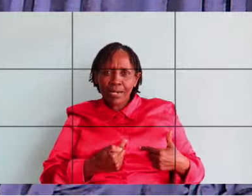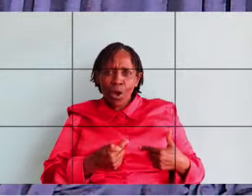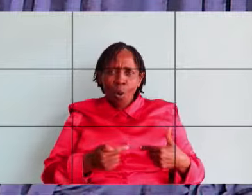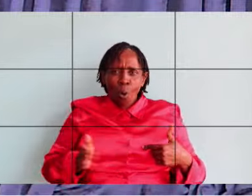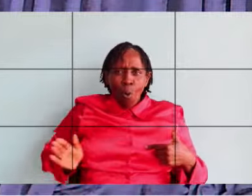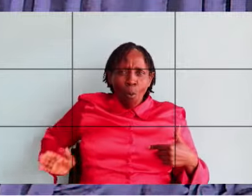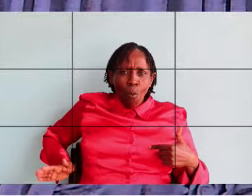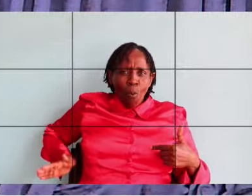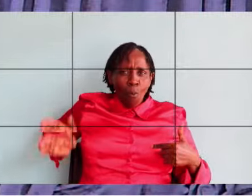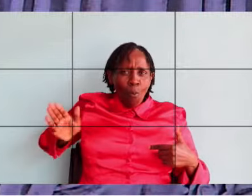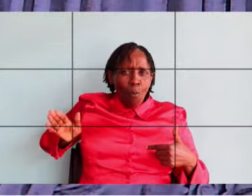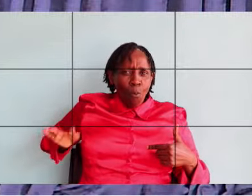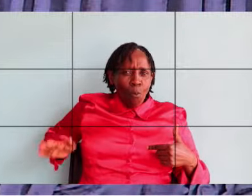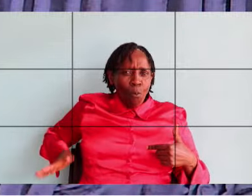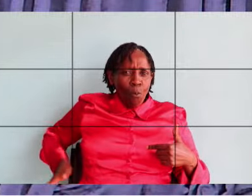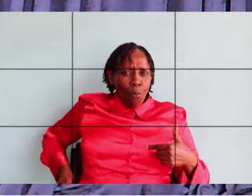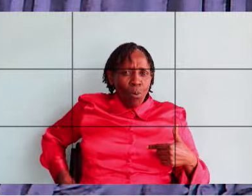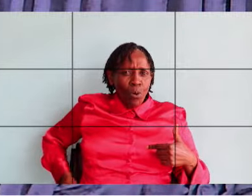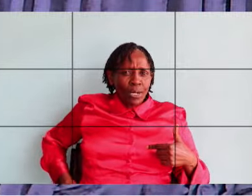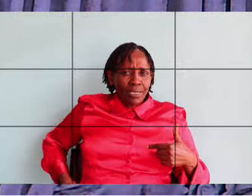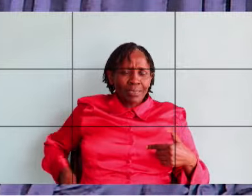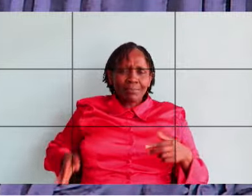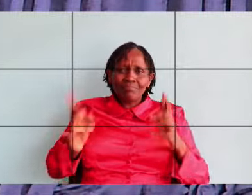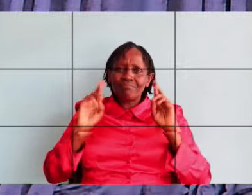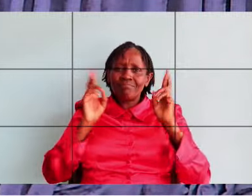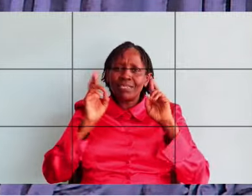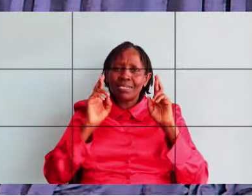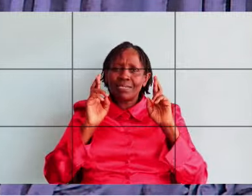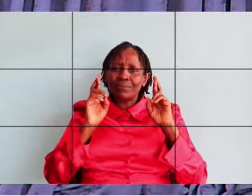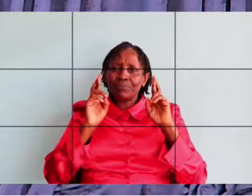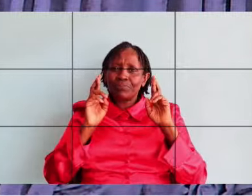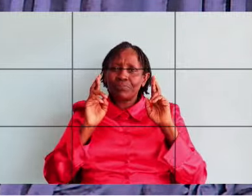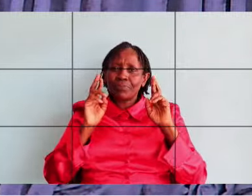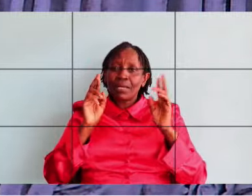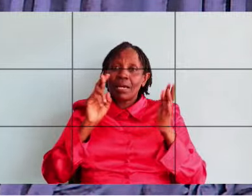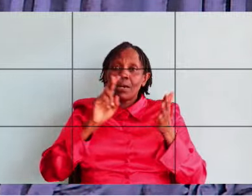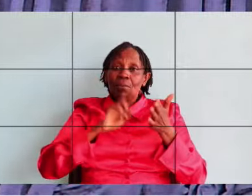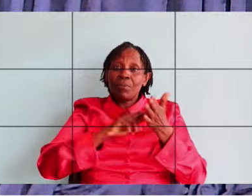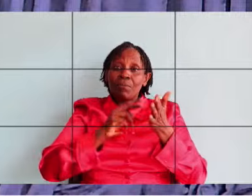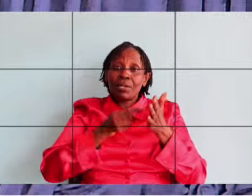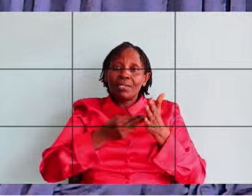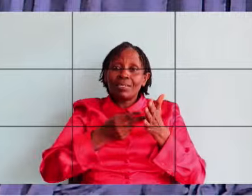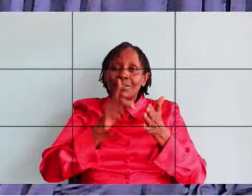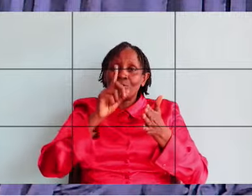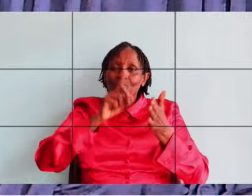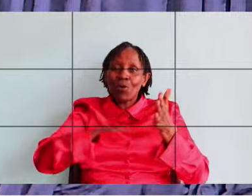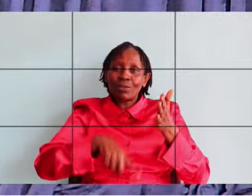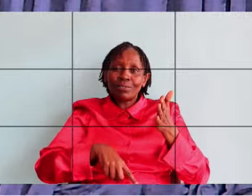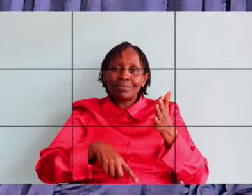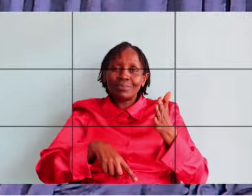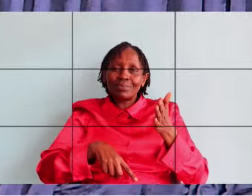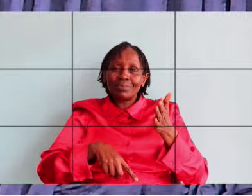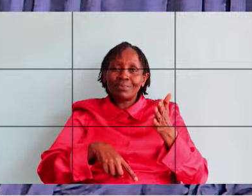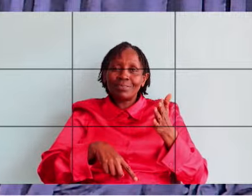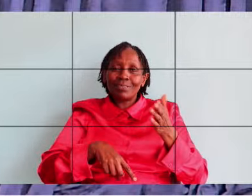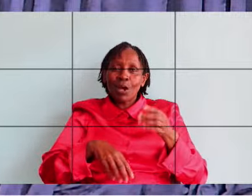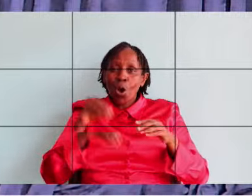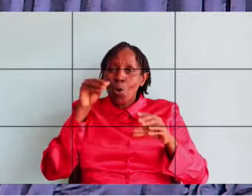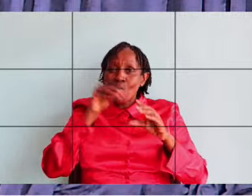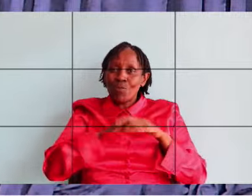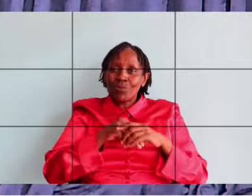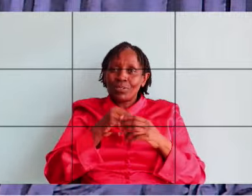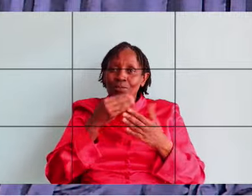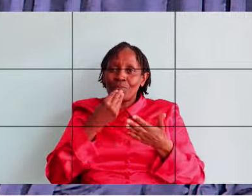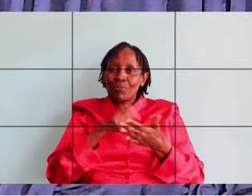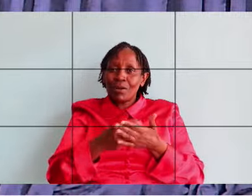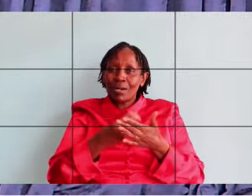it? Because we must put, you know, we say, we put where? Put your money where your mouth is, isn't it? Put